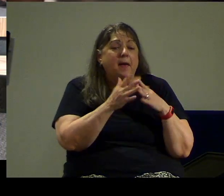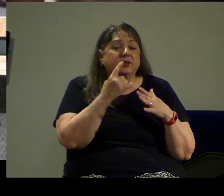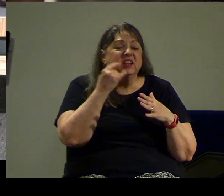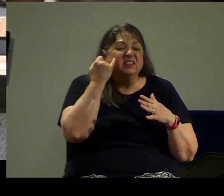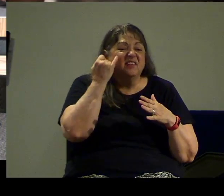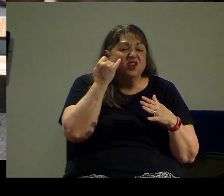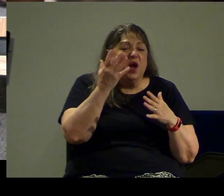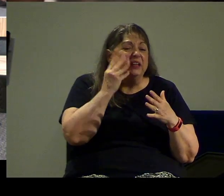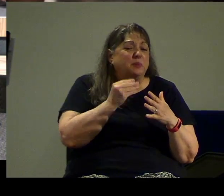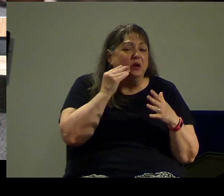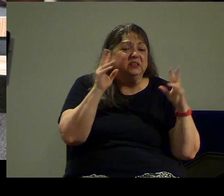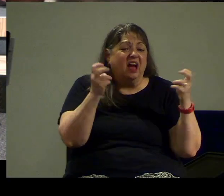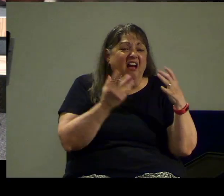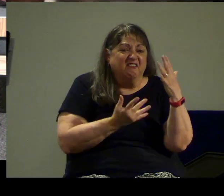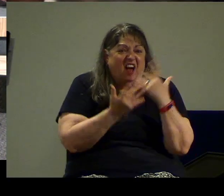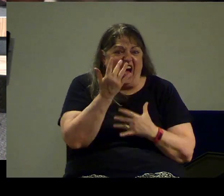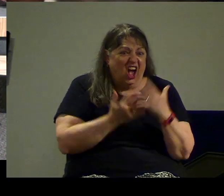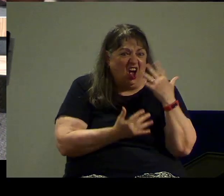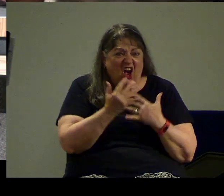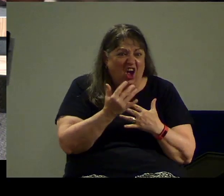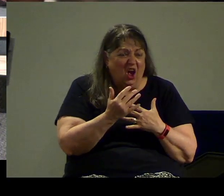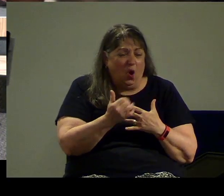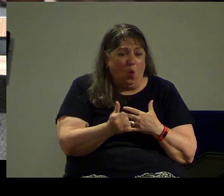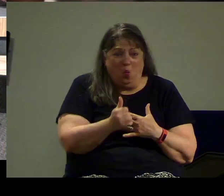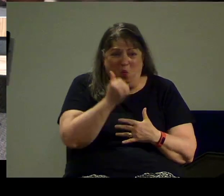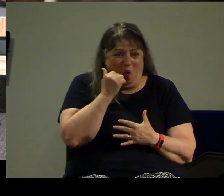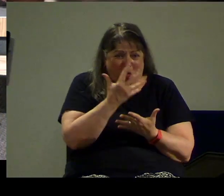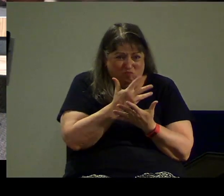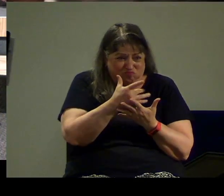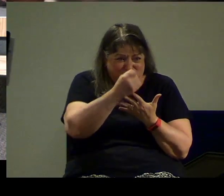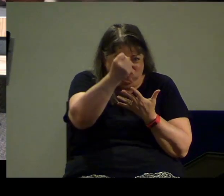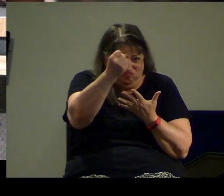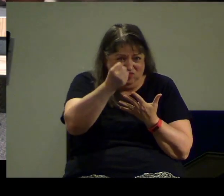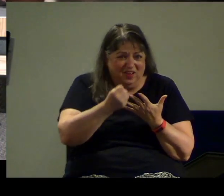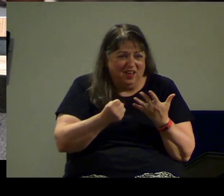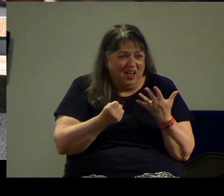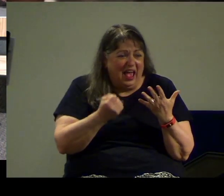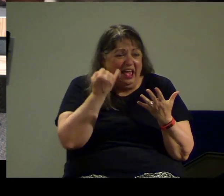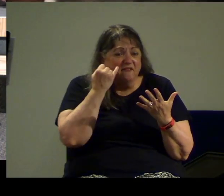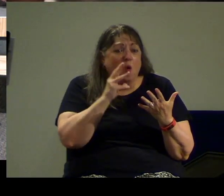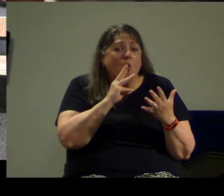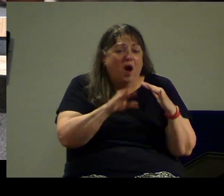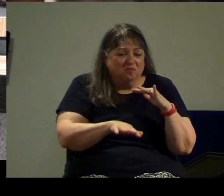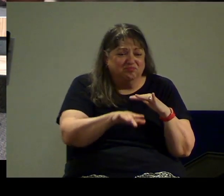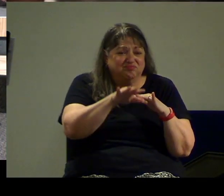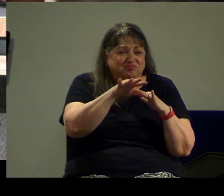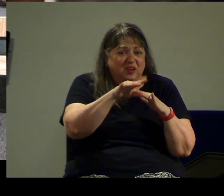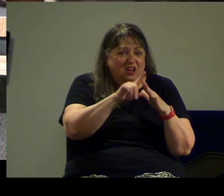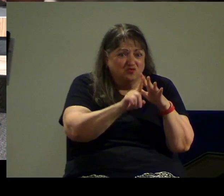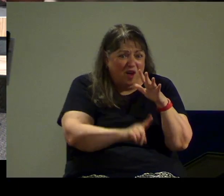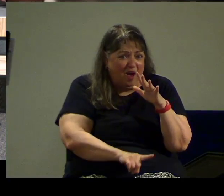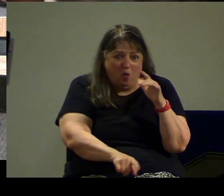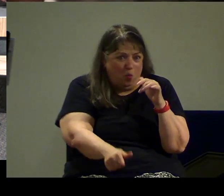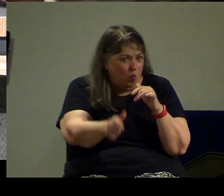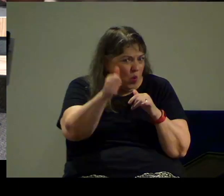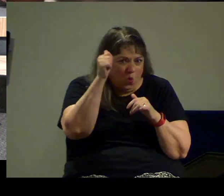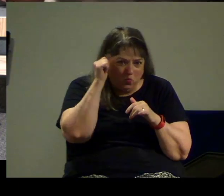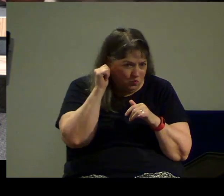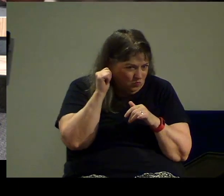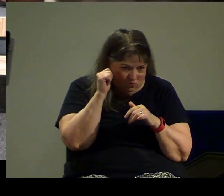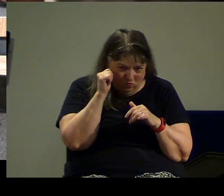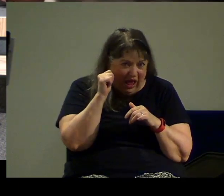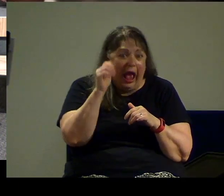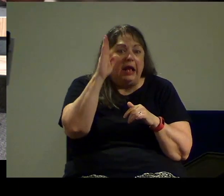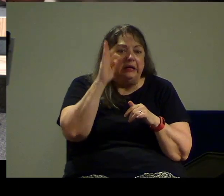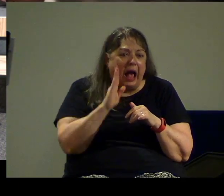When you go through the waters, you will not, you will not be burned in the fire. And when you go through the waters, you will not drown. God makes a